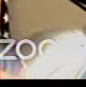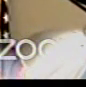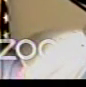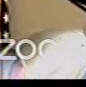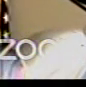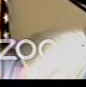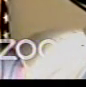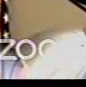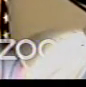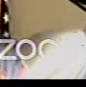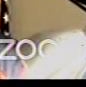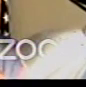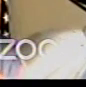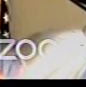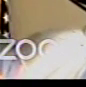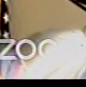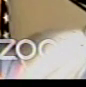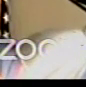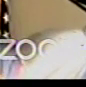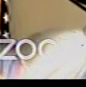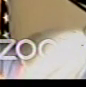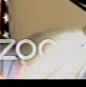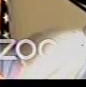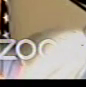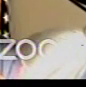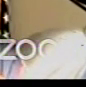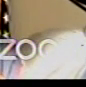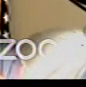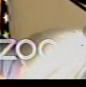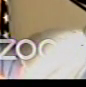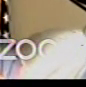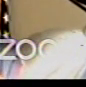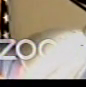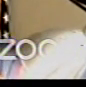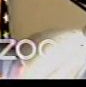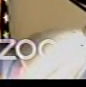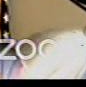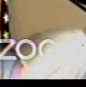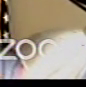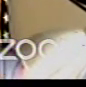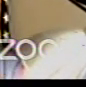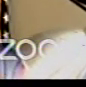in December. 12 months have passed. Ask God.